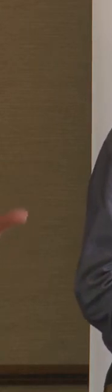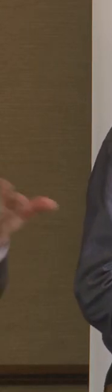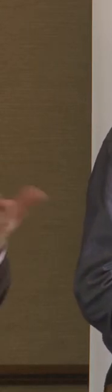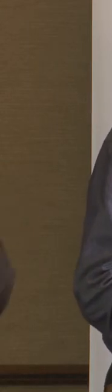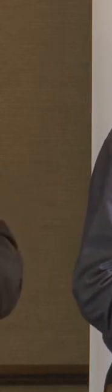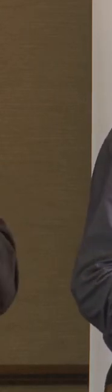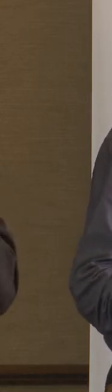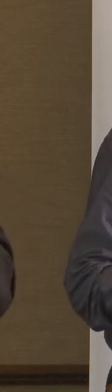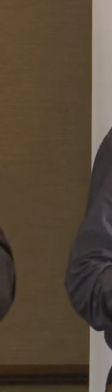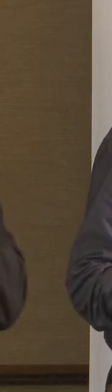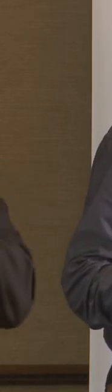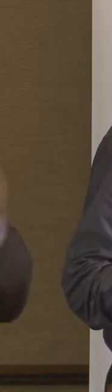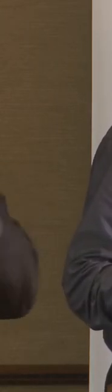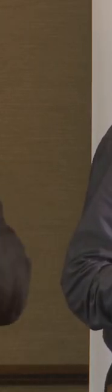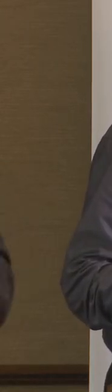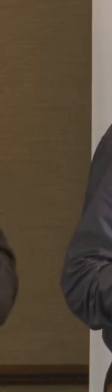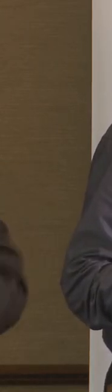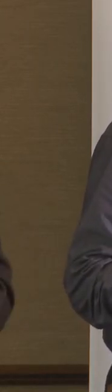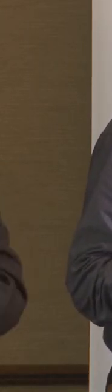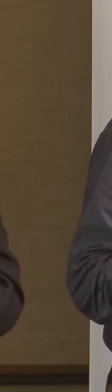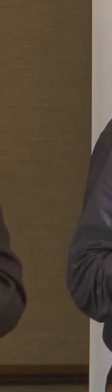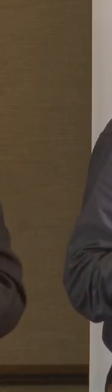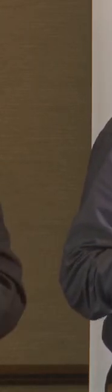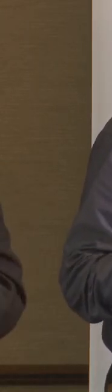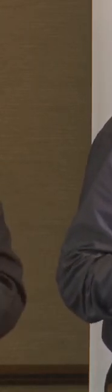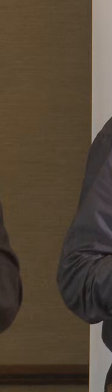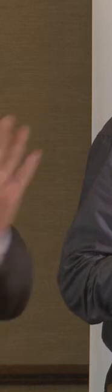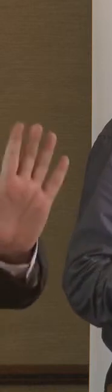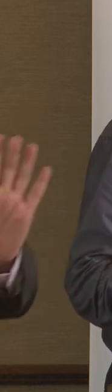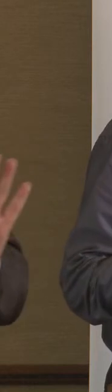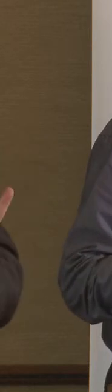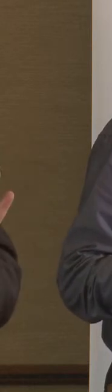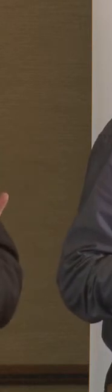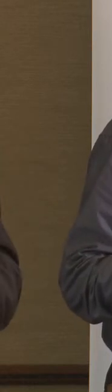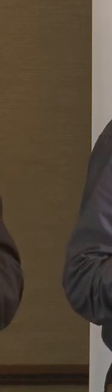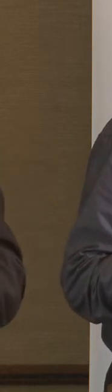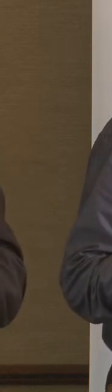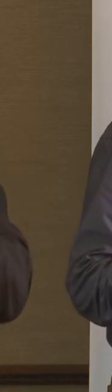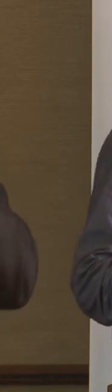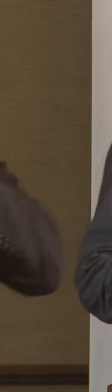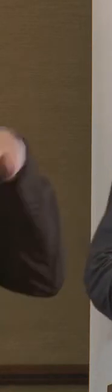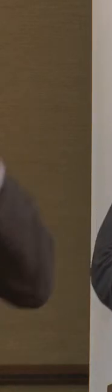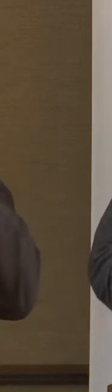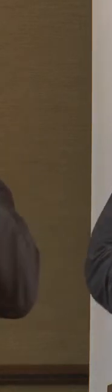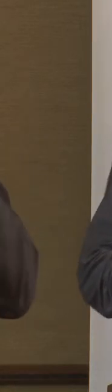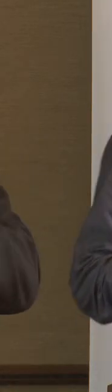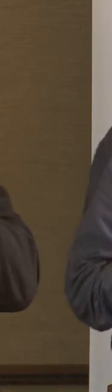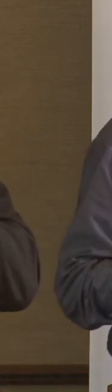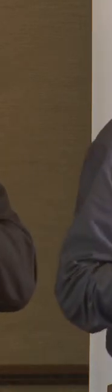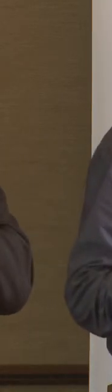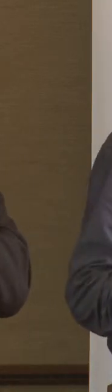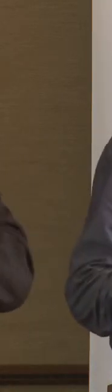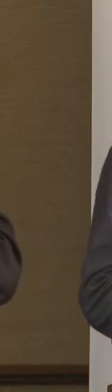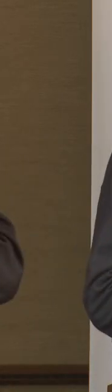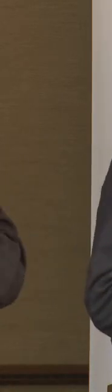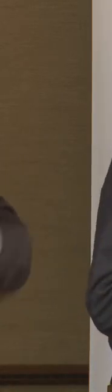deliberations. And having said that, I think the conference itself will hopefully allow us to increase our understanding,